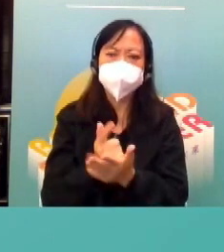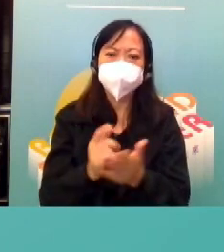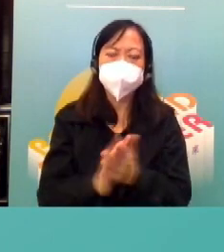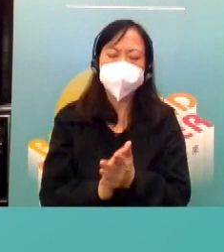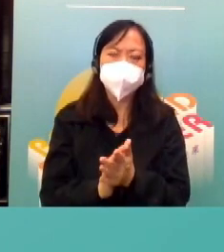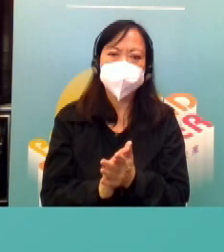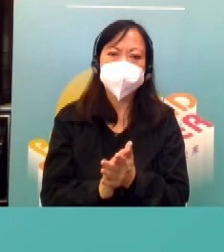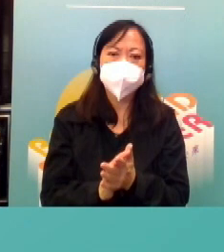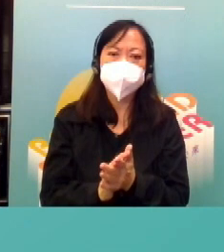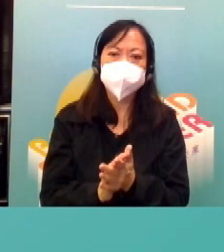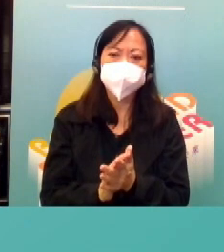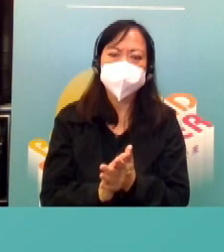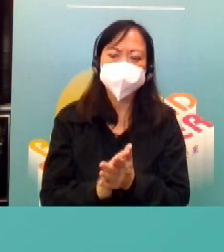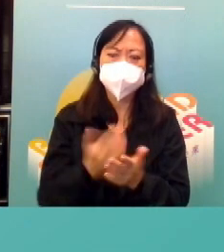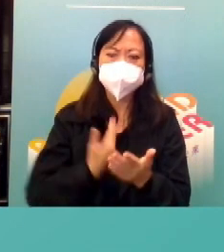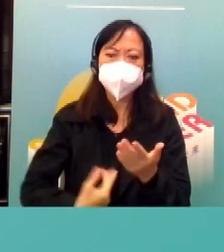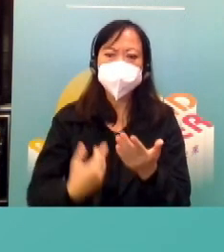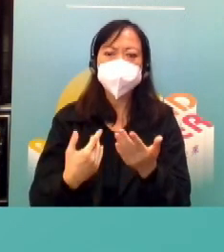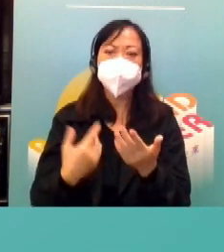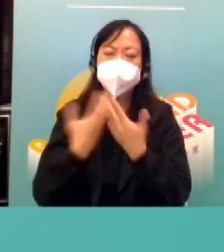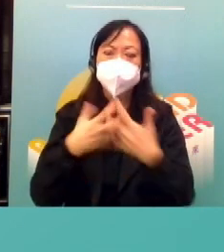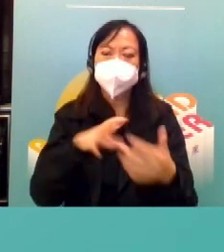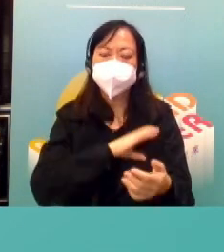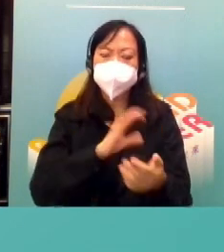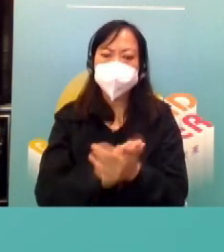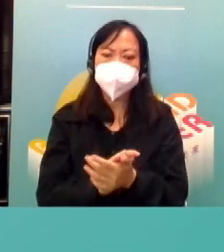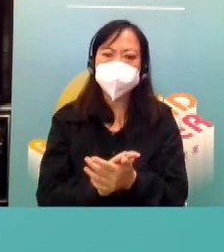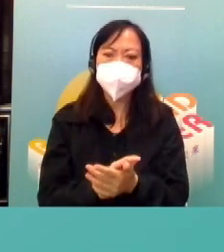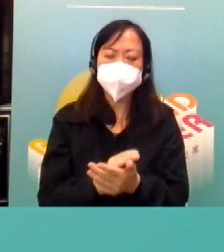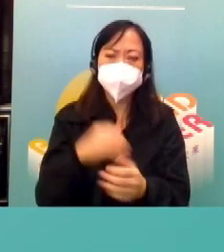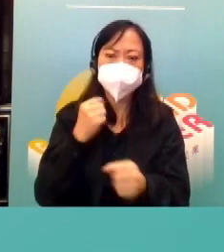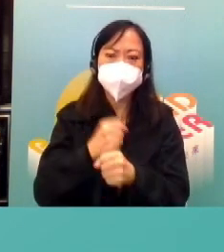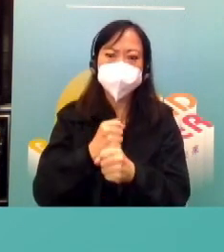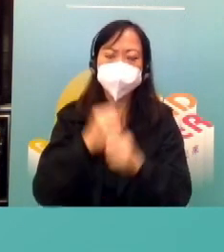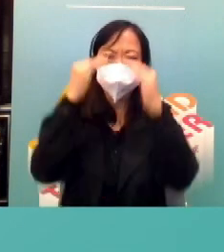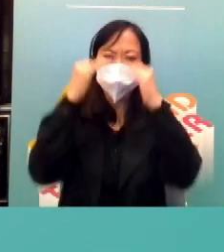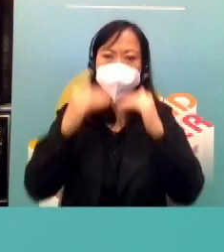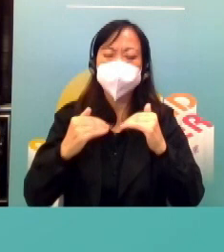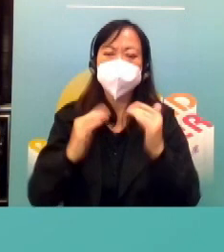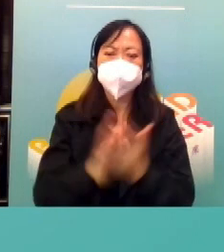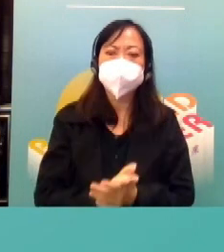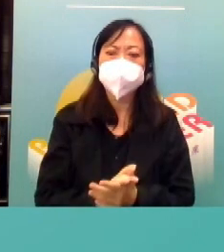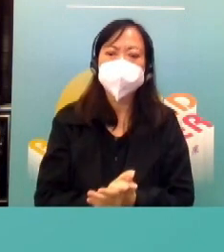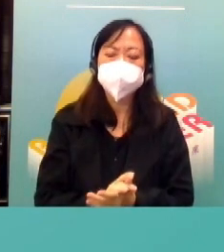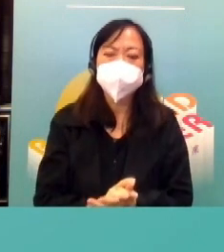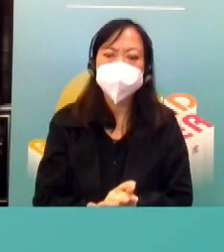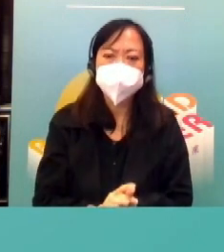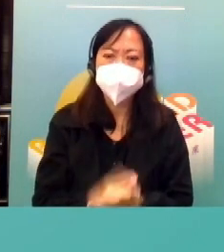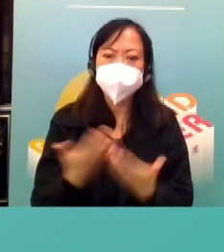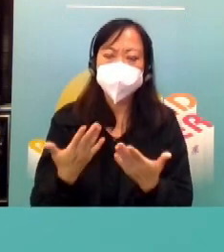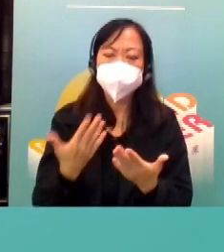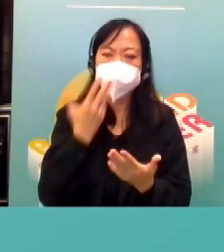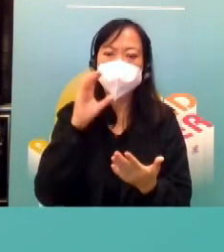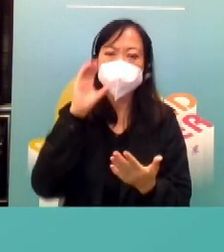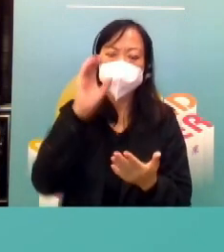also contributed more than 5 million pounds of income to the charities. So it's also a business that we were able to